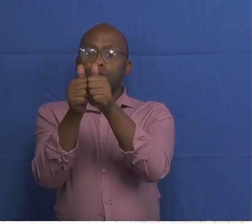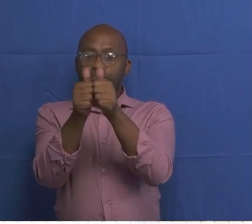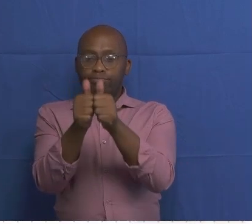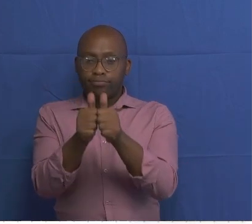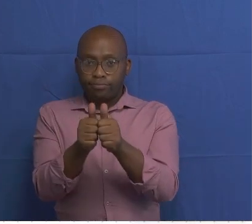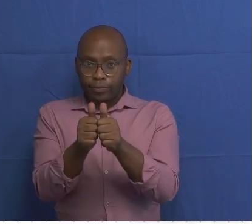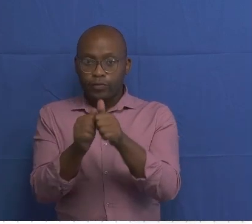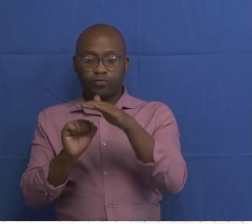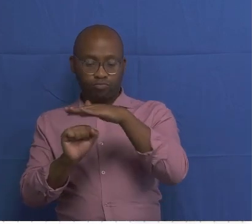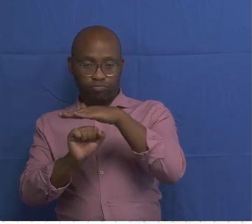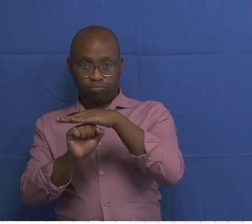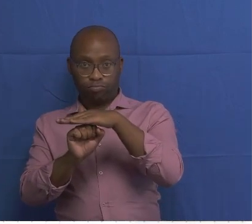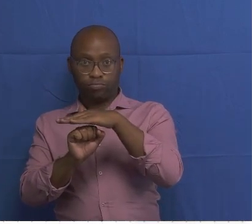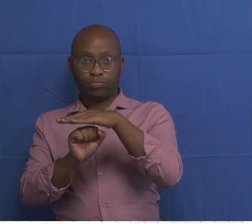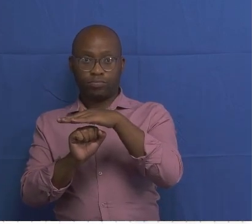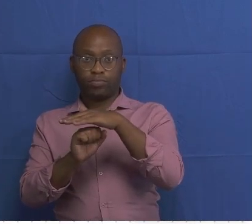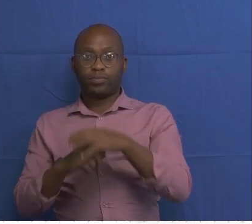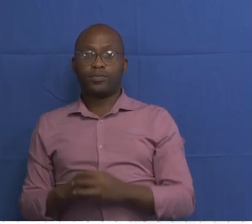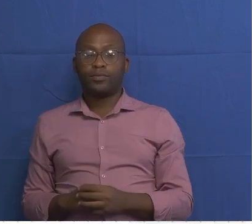recessive.